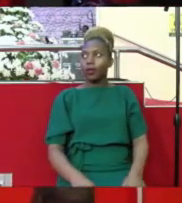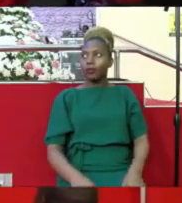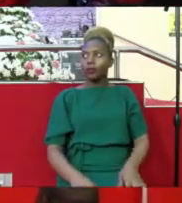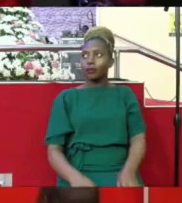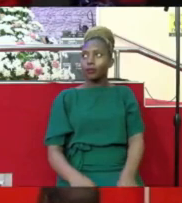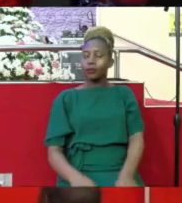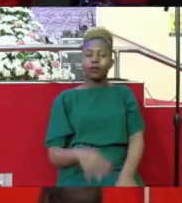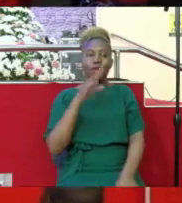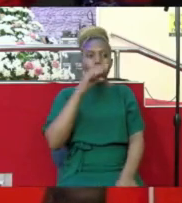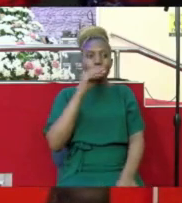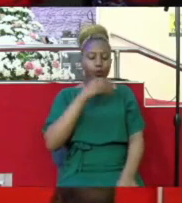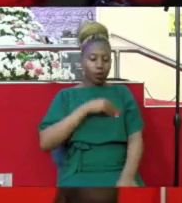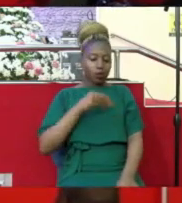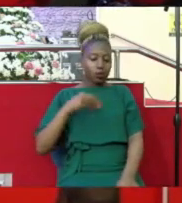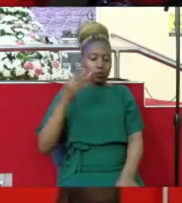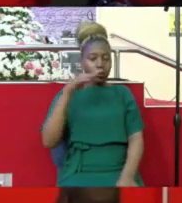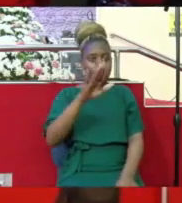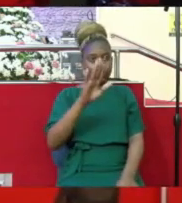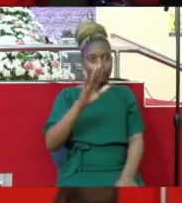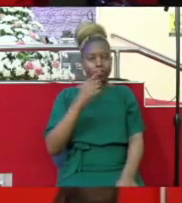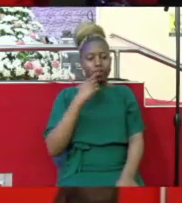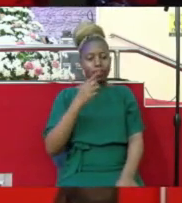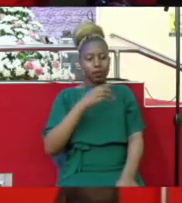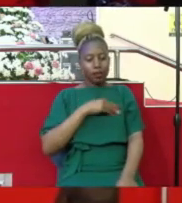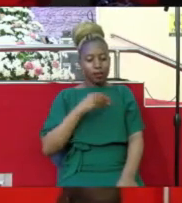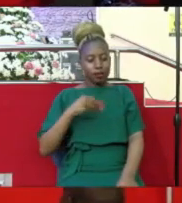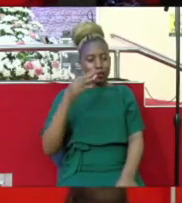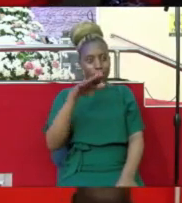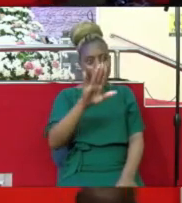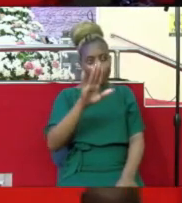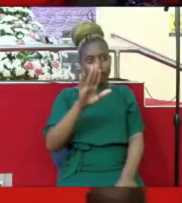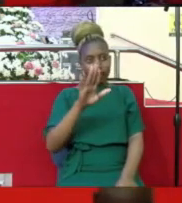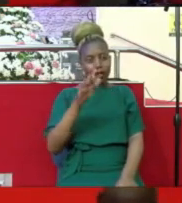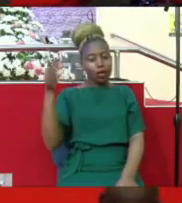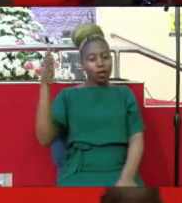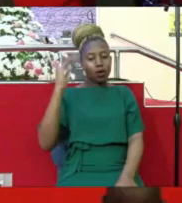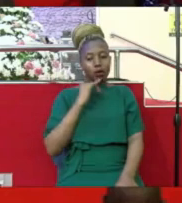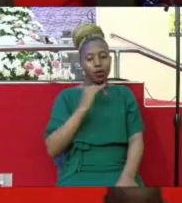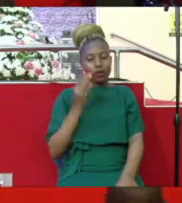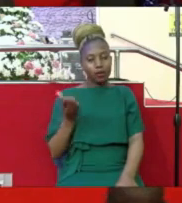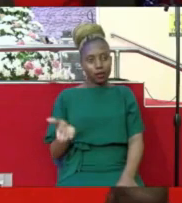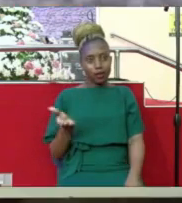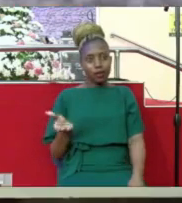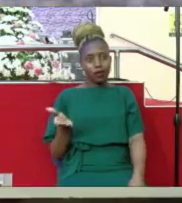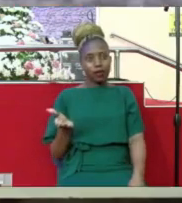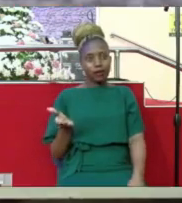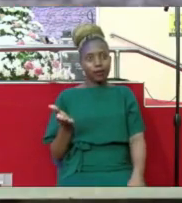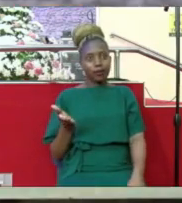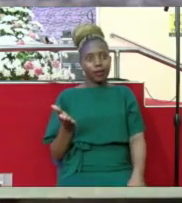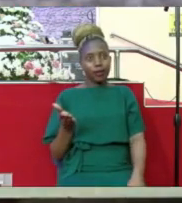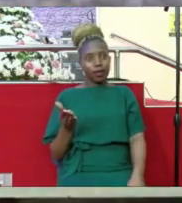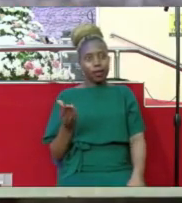Speak to your soul and tell your soul God is here and he's about to bring